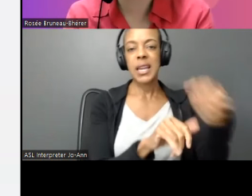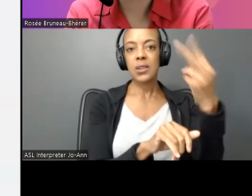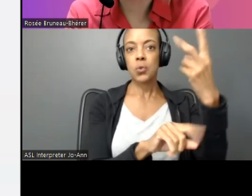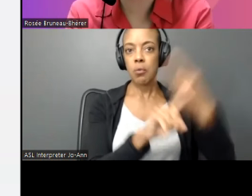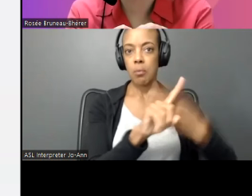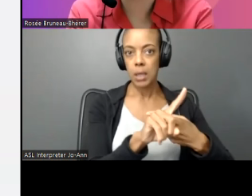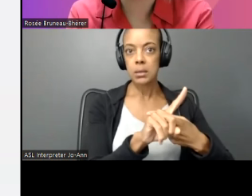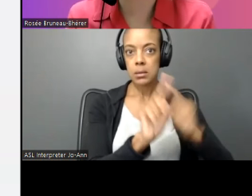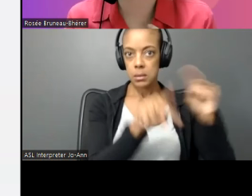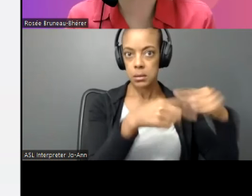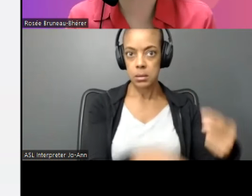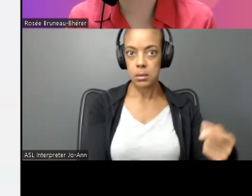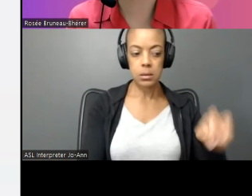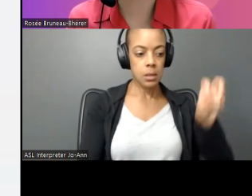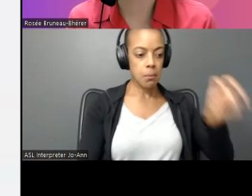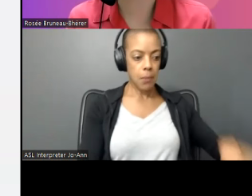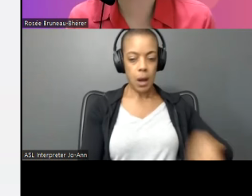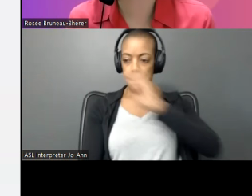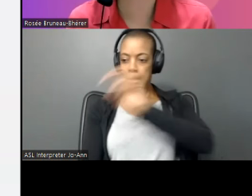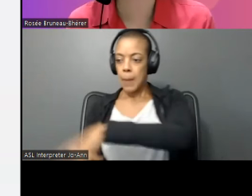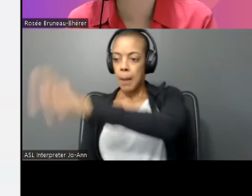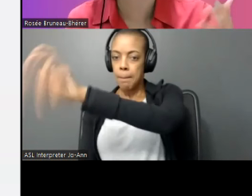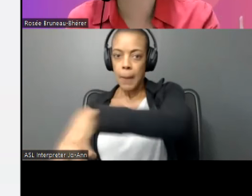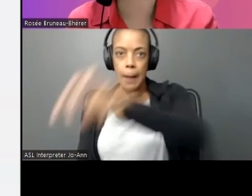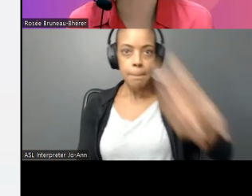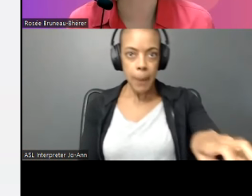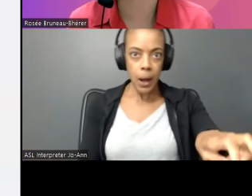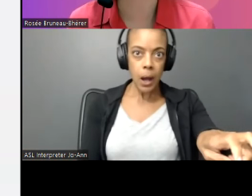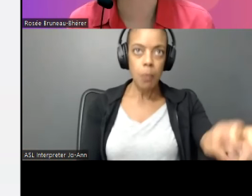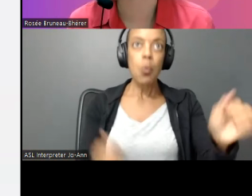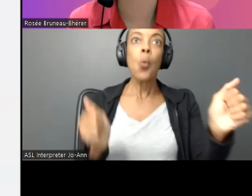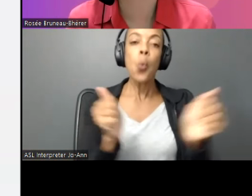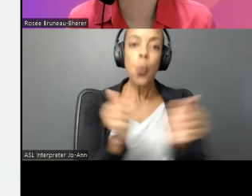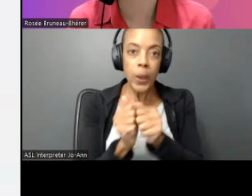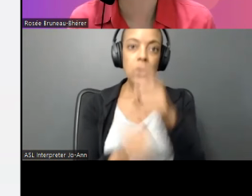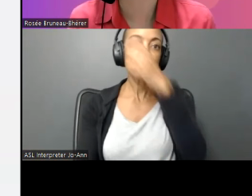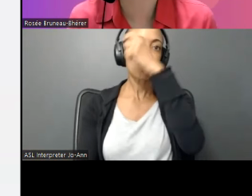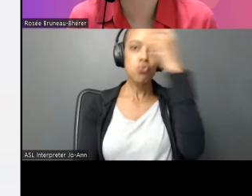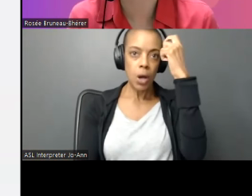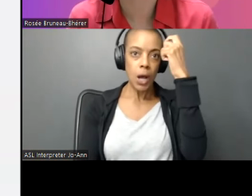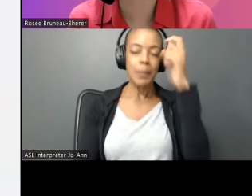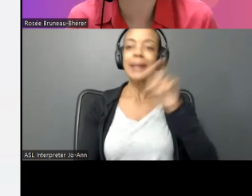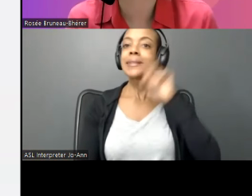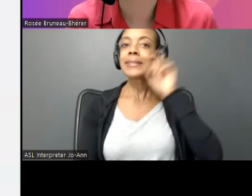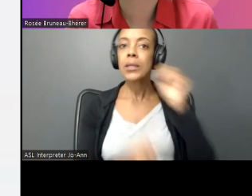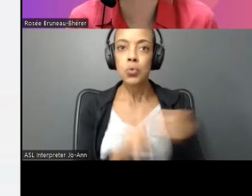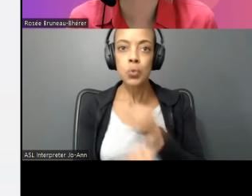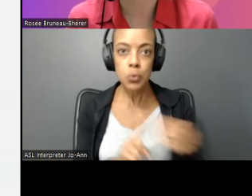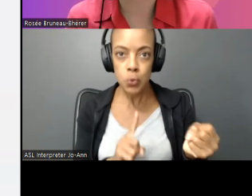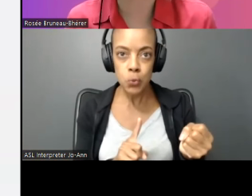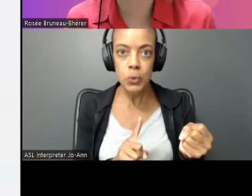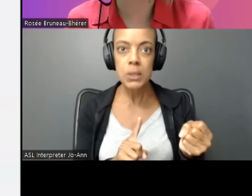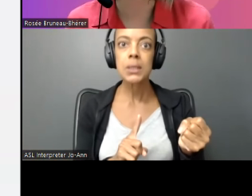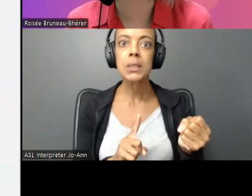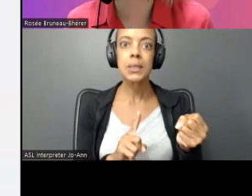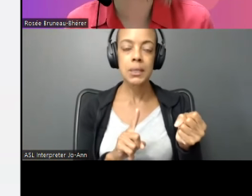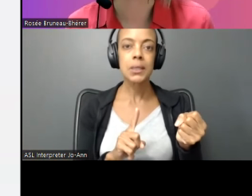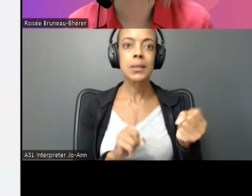can see that not only has there been trauma and sexual abuse in his body, but he's also developed